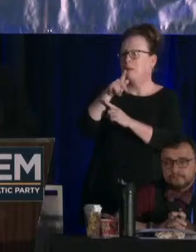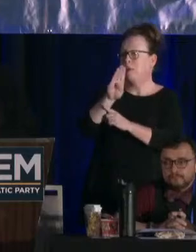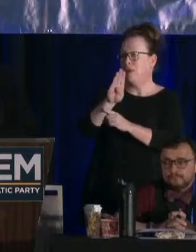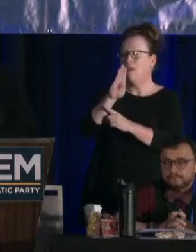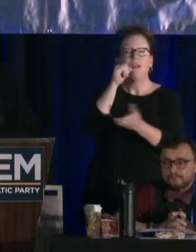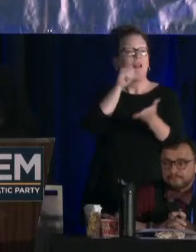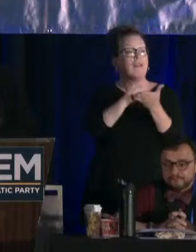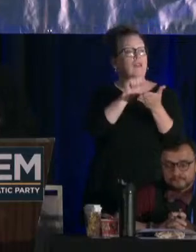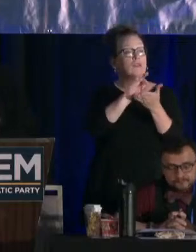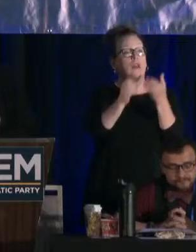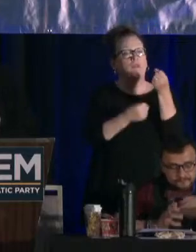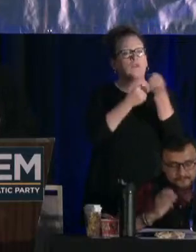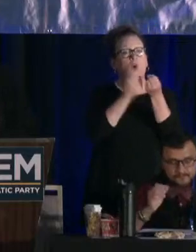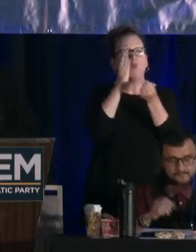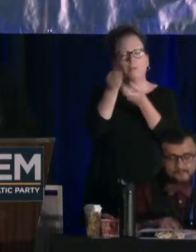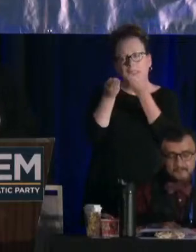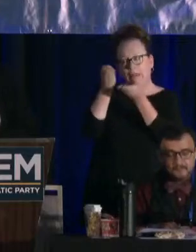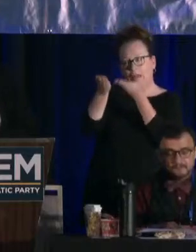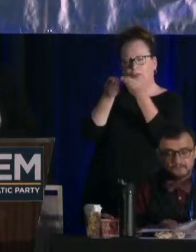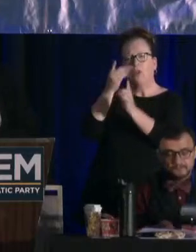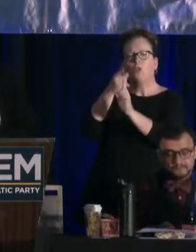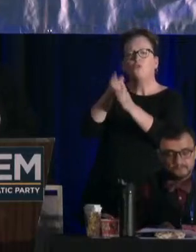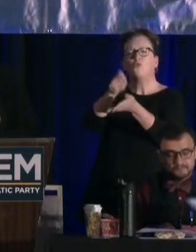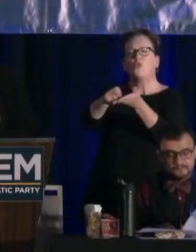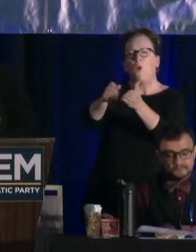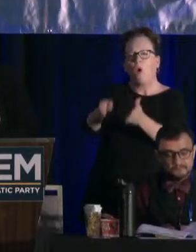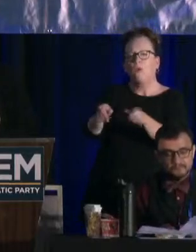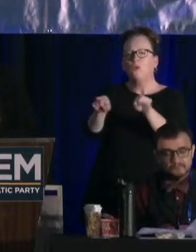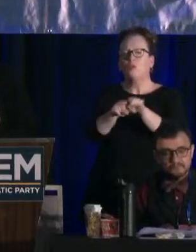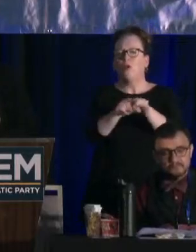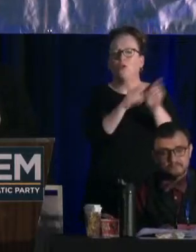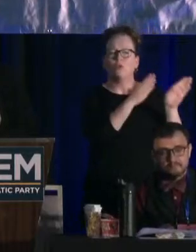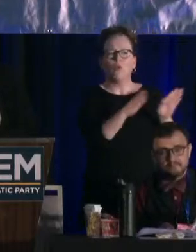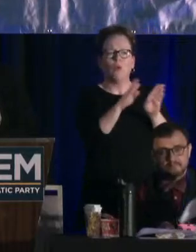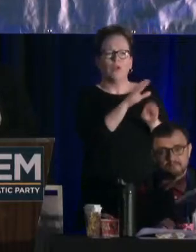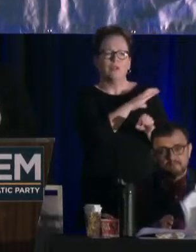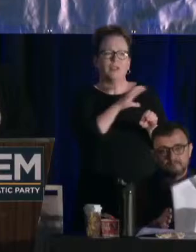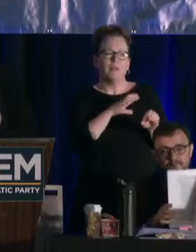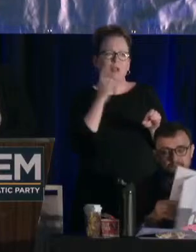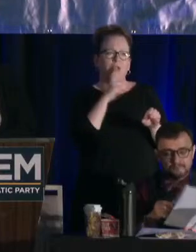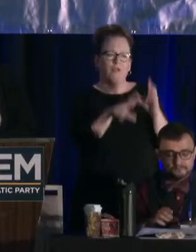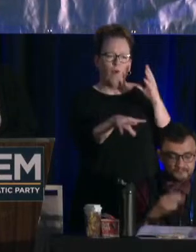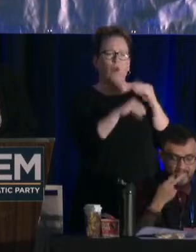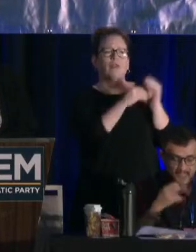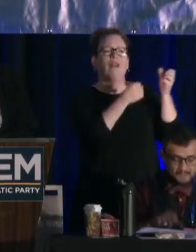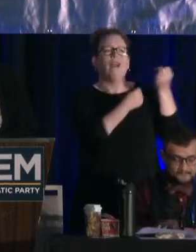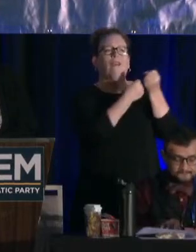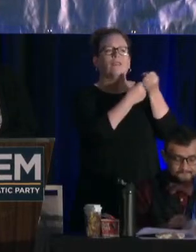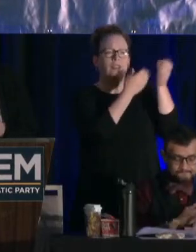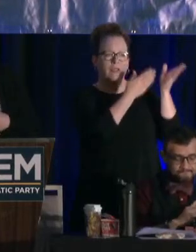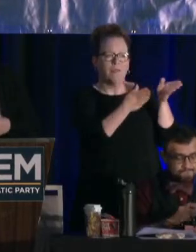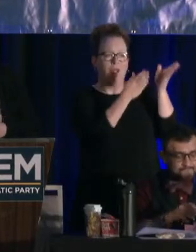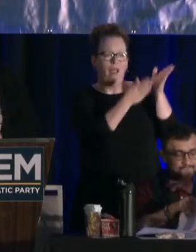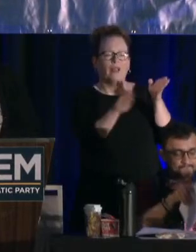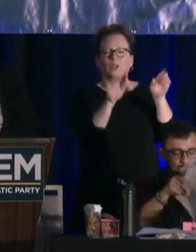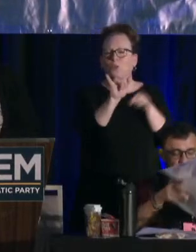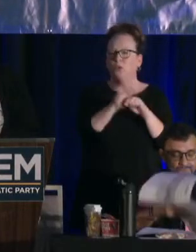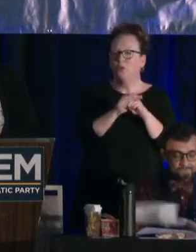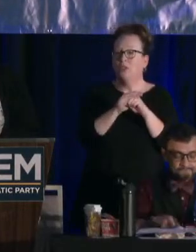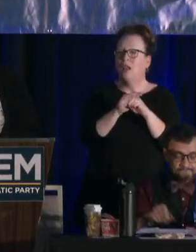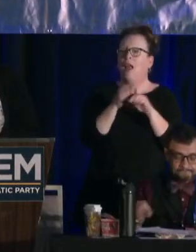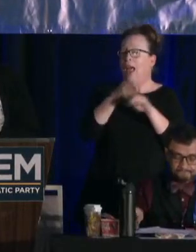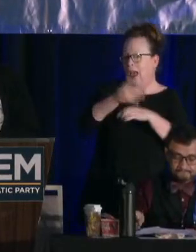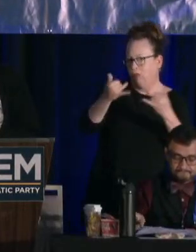Letters of support will be delivered to the authors and the organizing committee for advocacy planning following